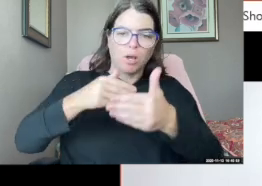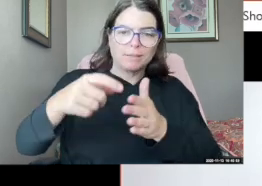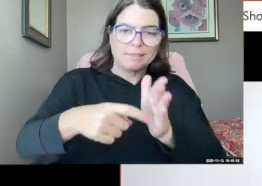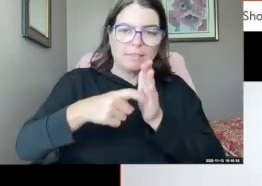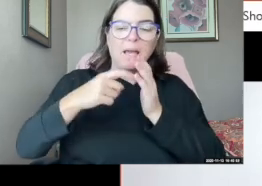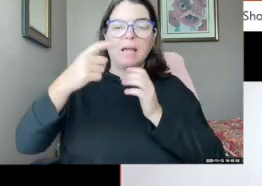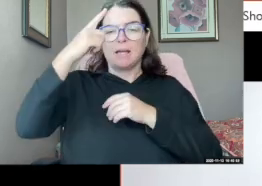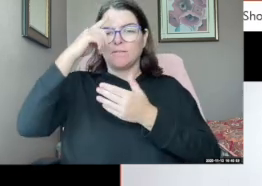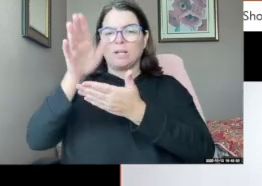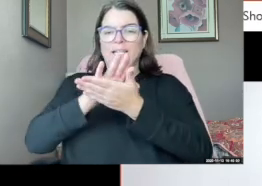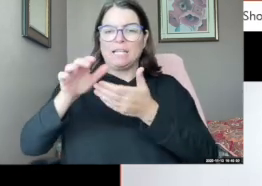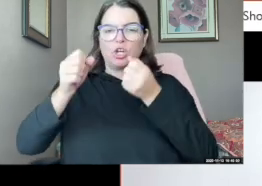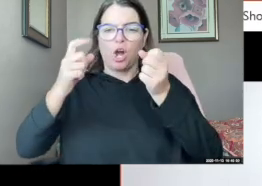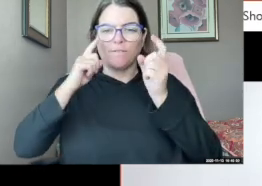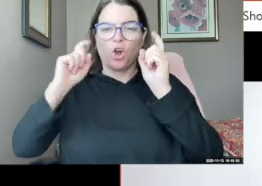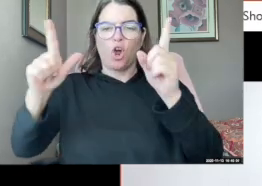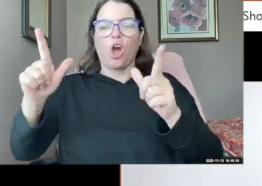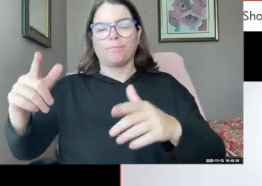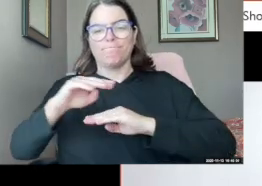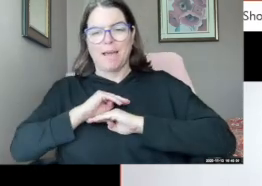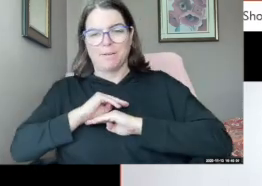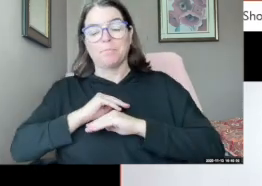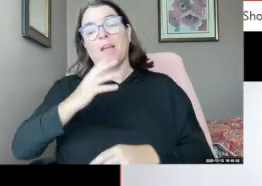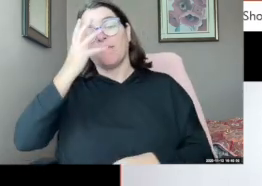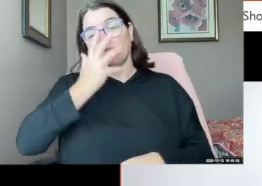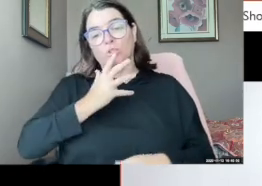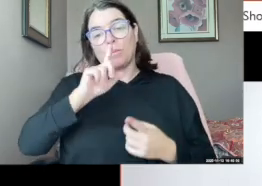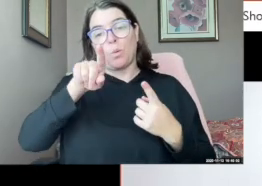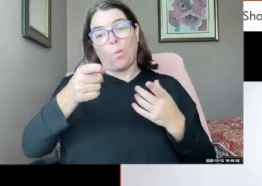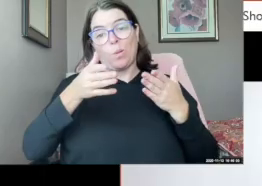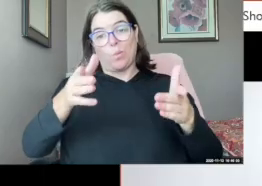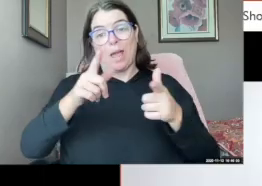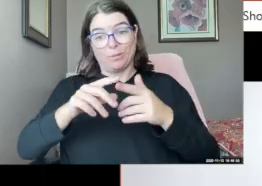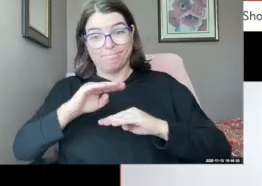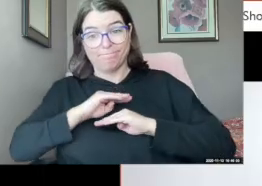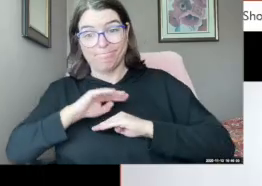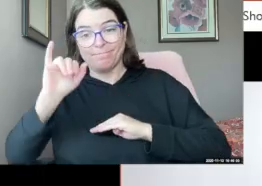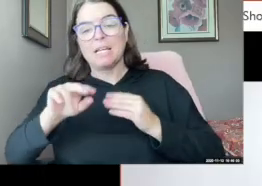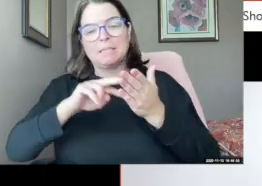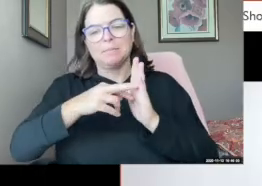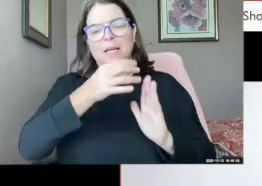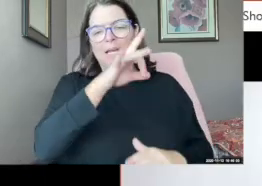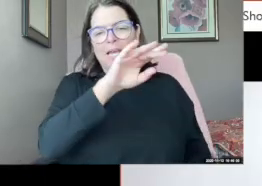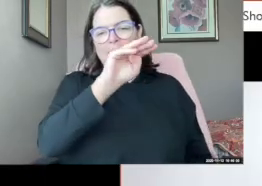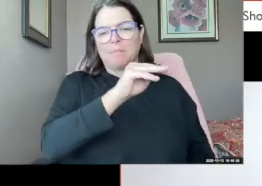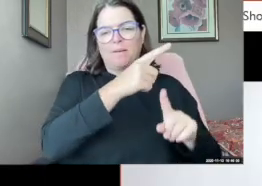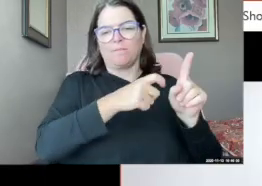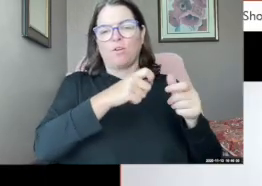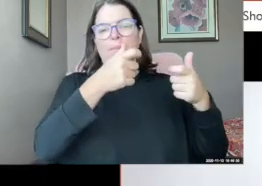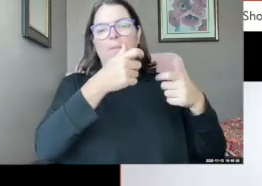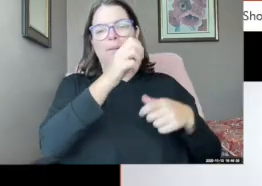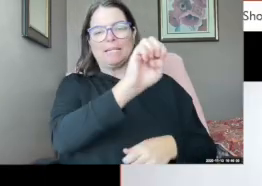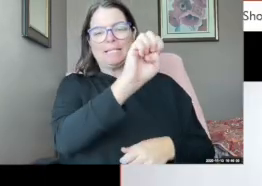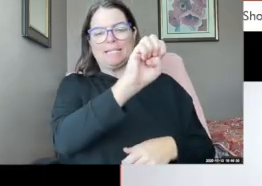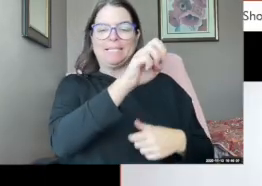applications and the process demand they have in Clean Cars for All is met. Unfortunately, the only way to do that was